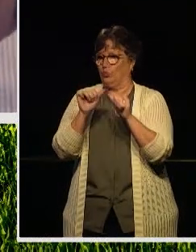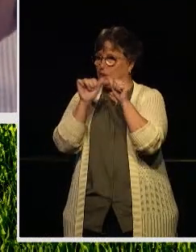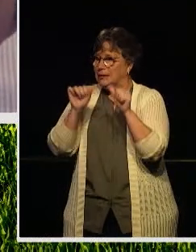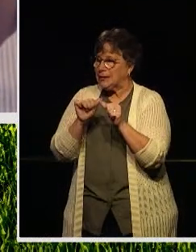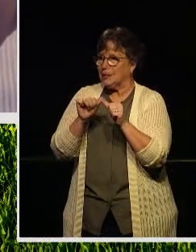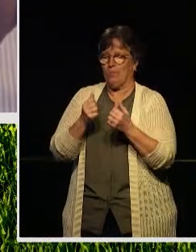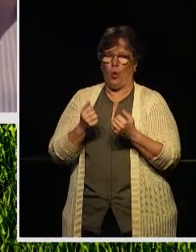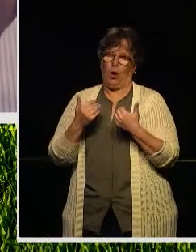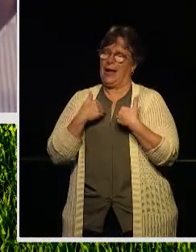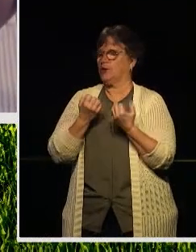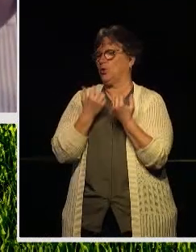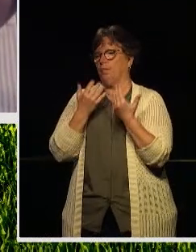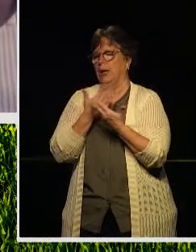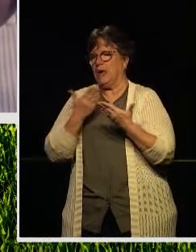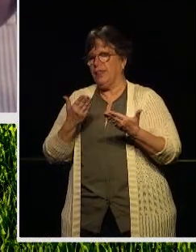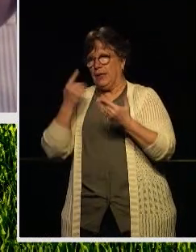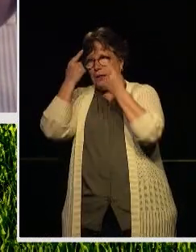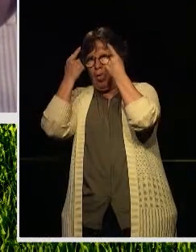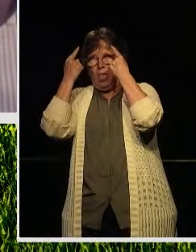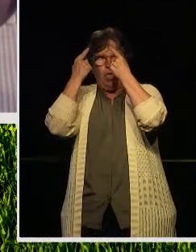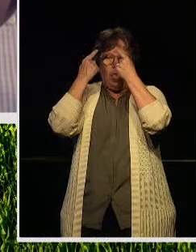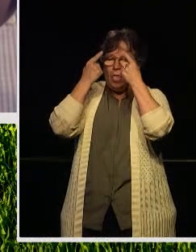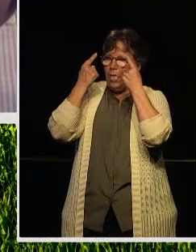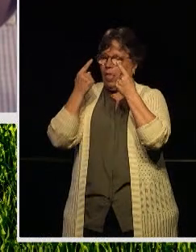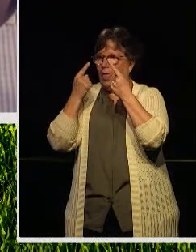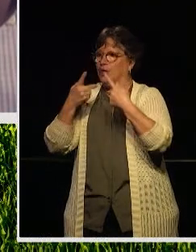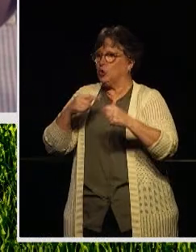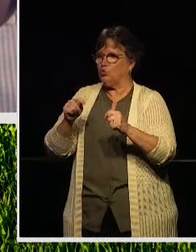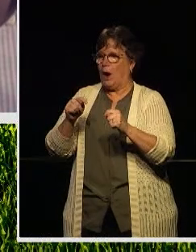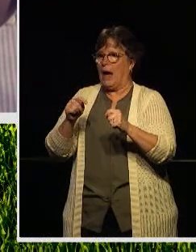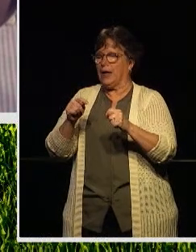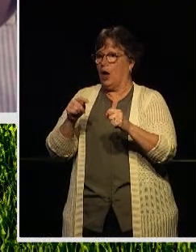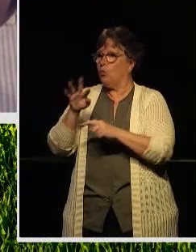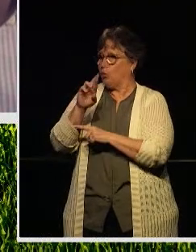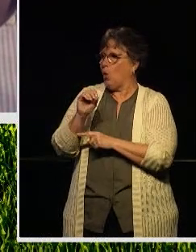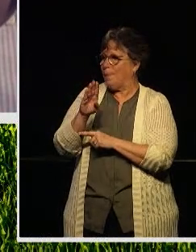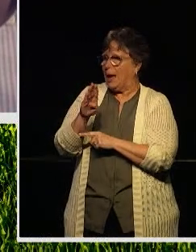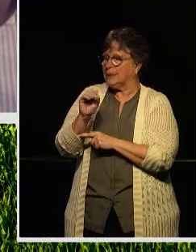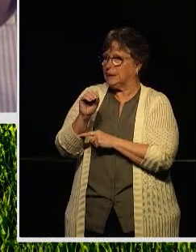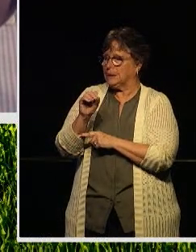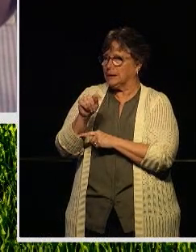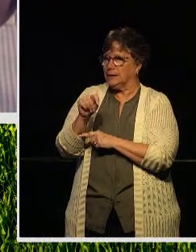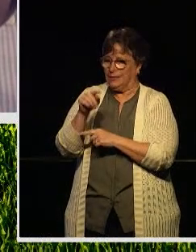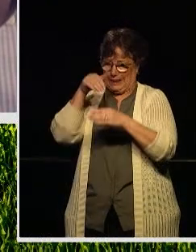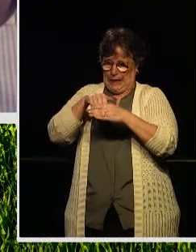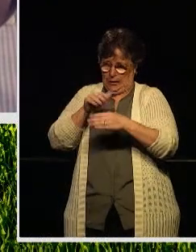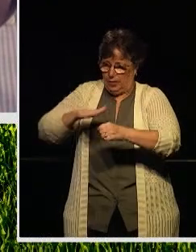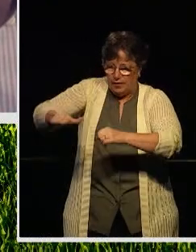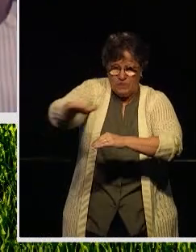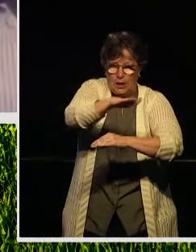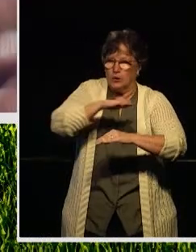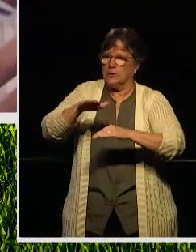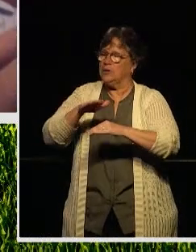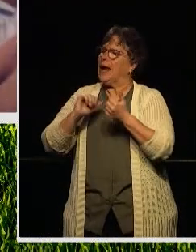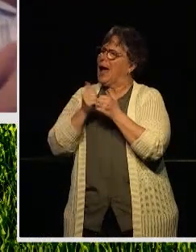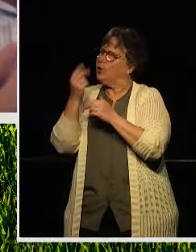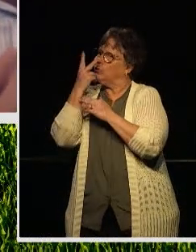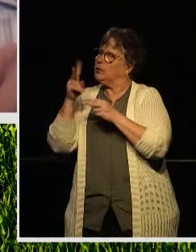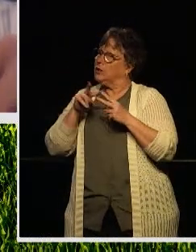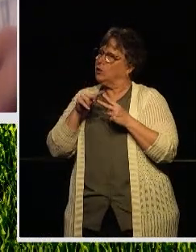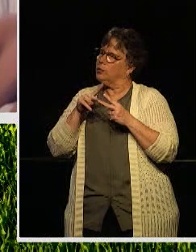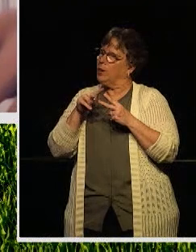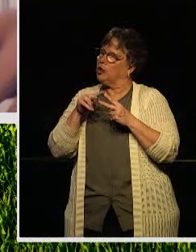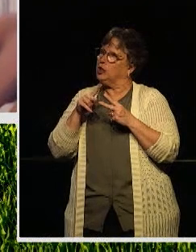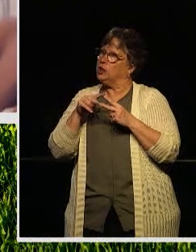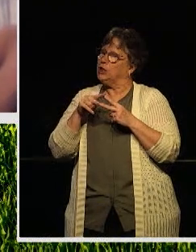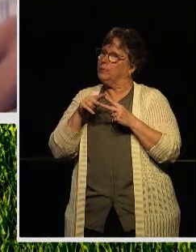too many things on their mind to actually try to robot in the field. How do you see those partnerships in a way that would not